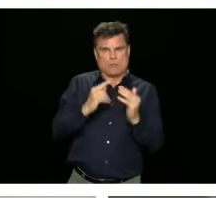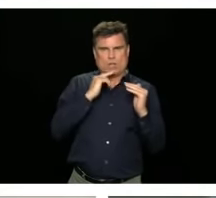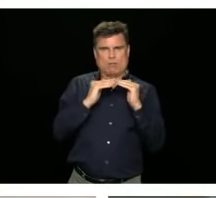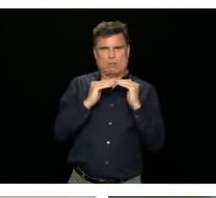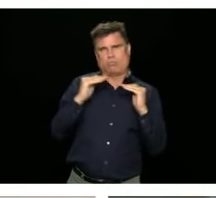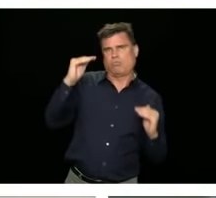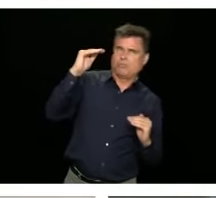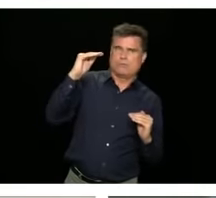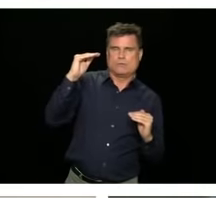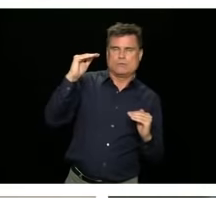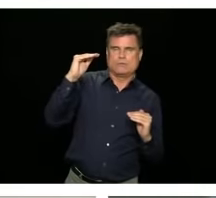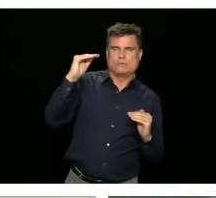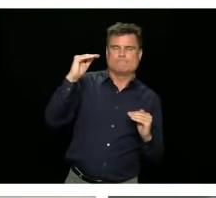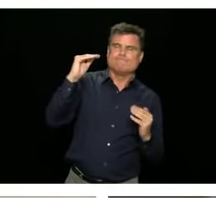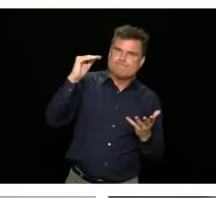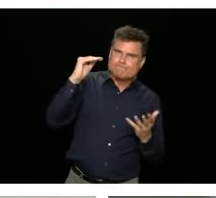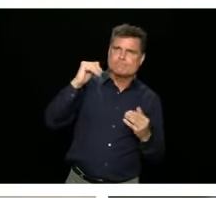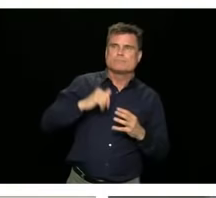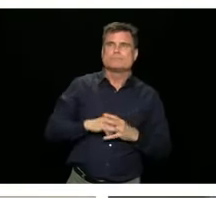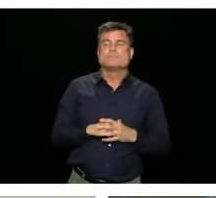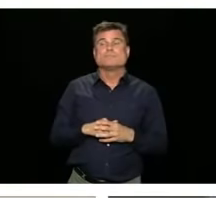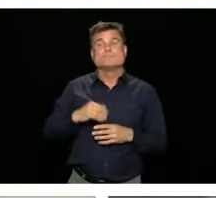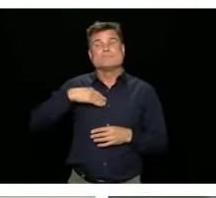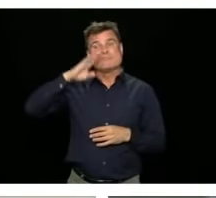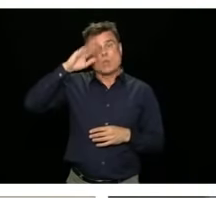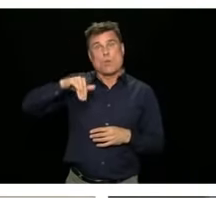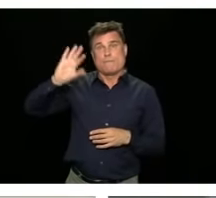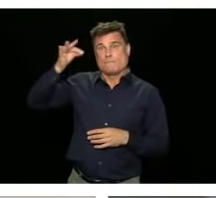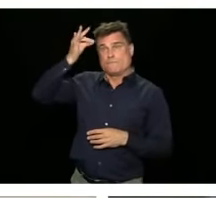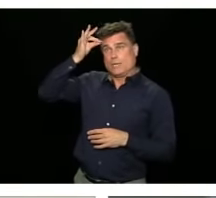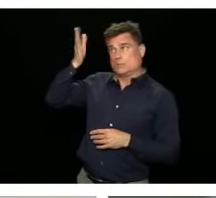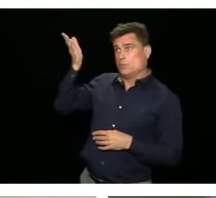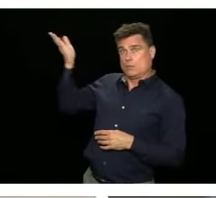course, is the idea of basic minimum income, right?